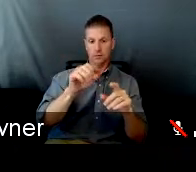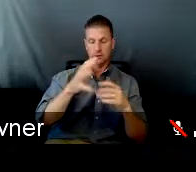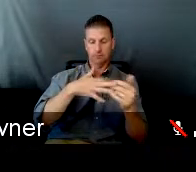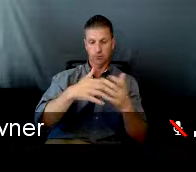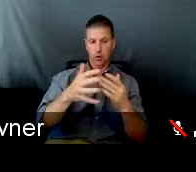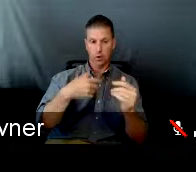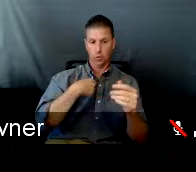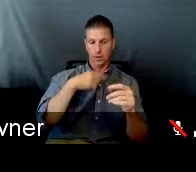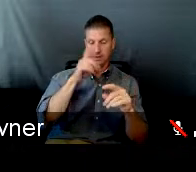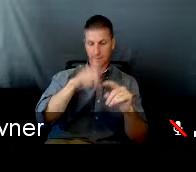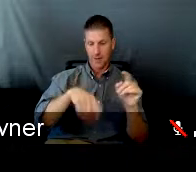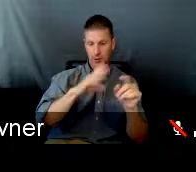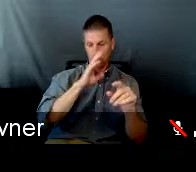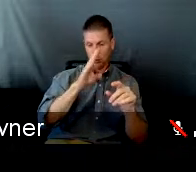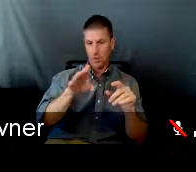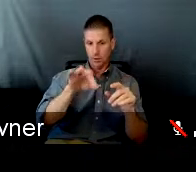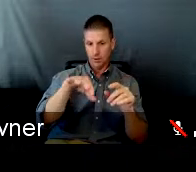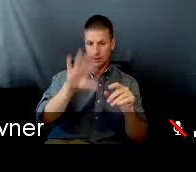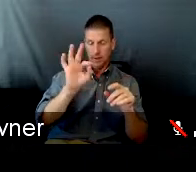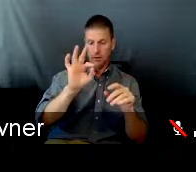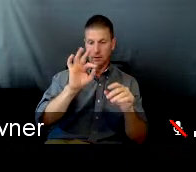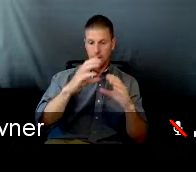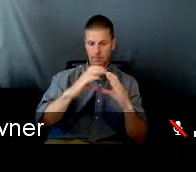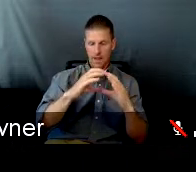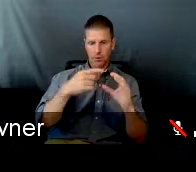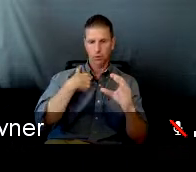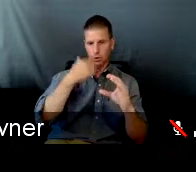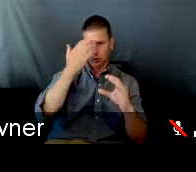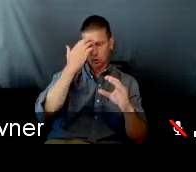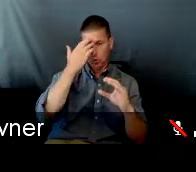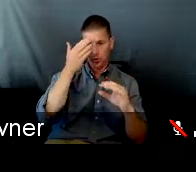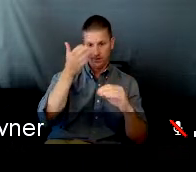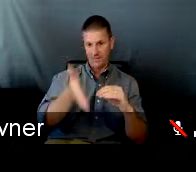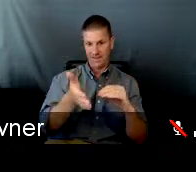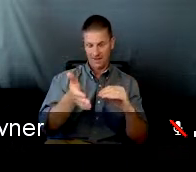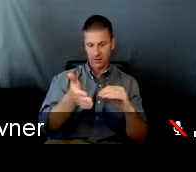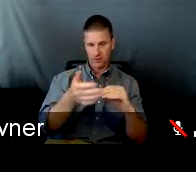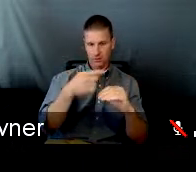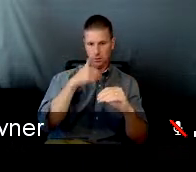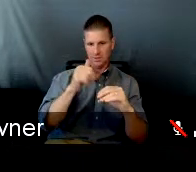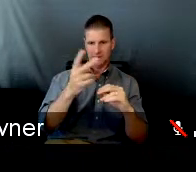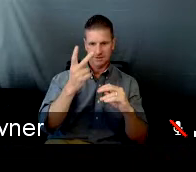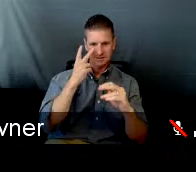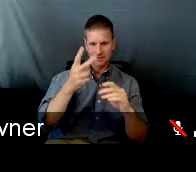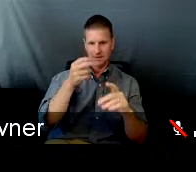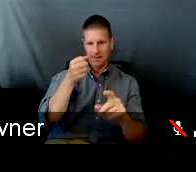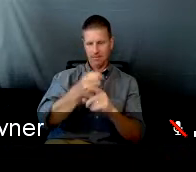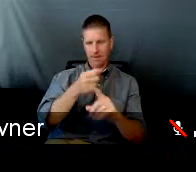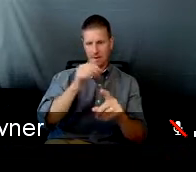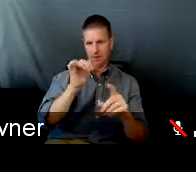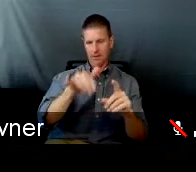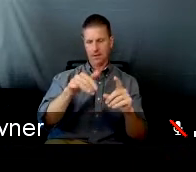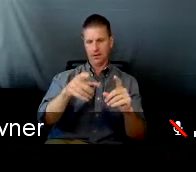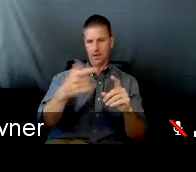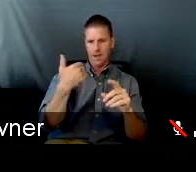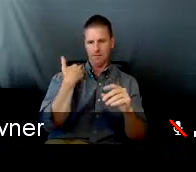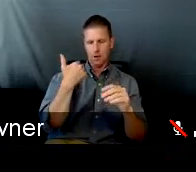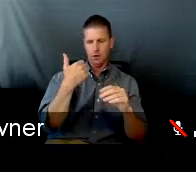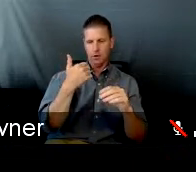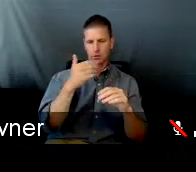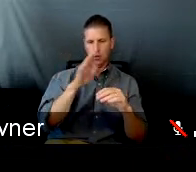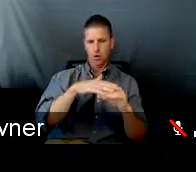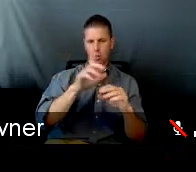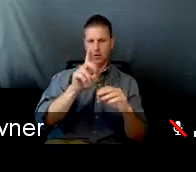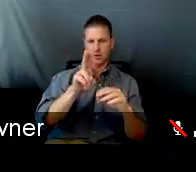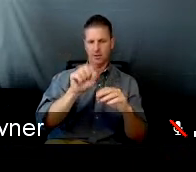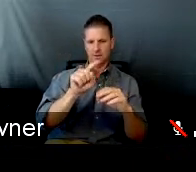we can't directly detect the planet, we know that it's there because we can see the impact that it has on the dust